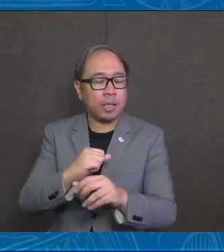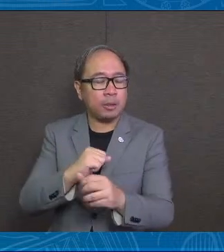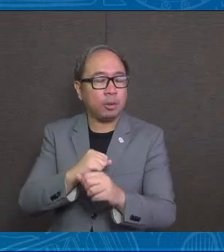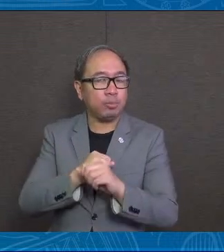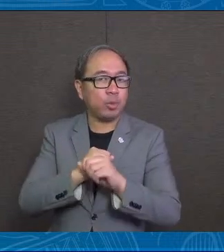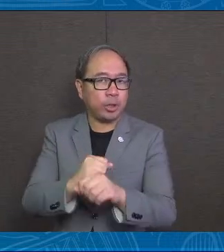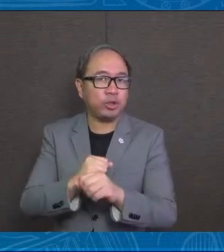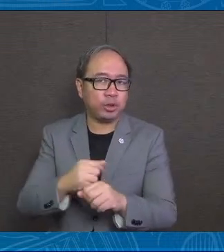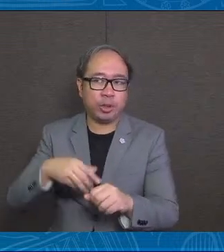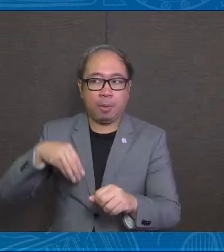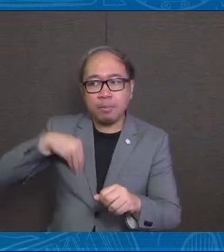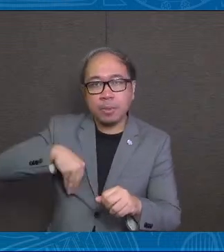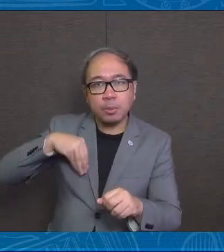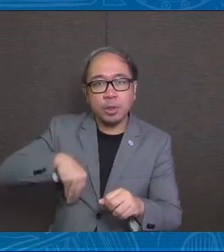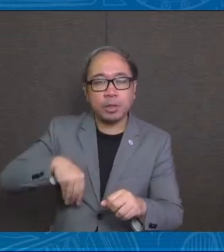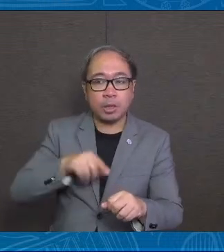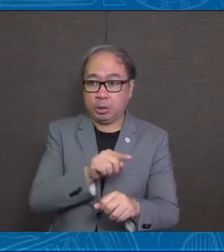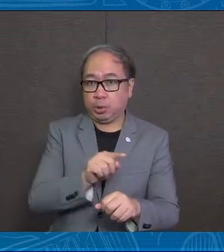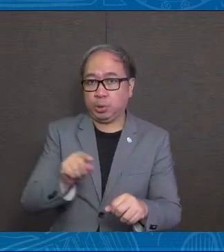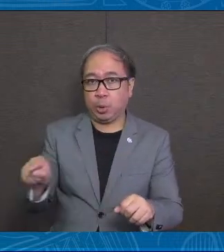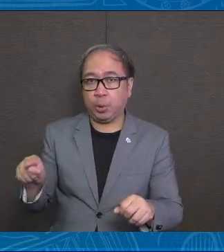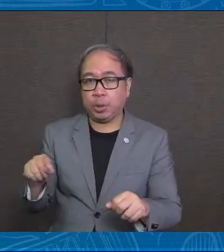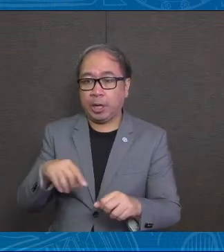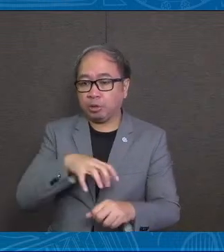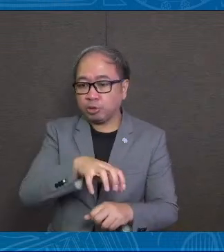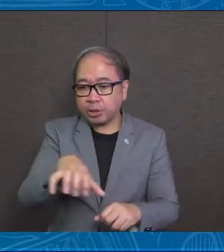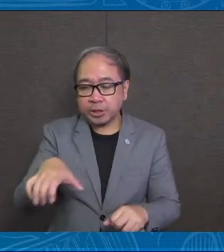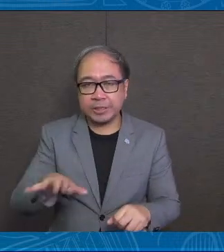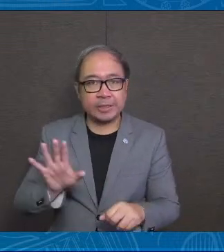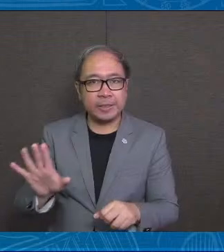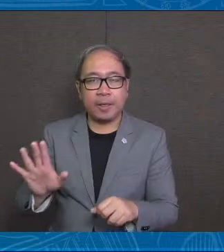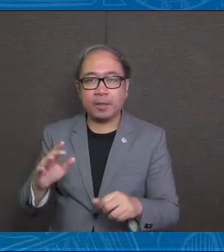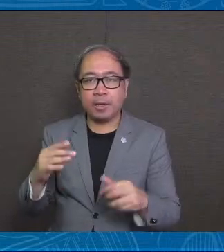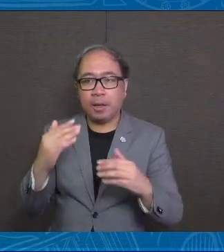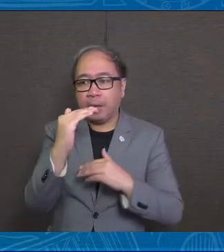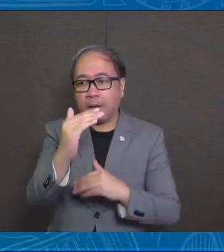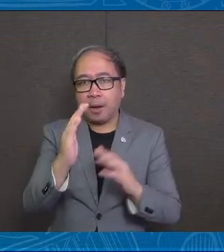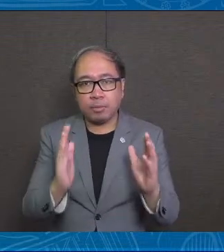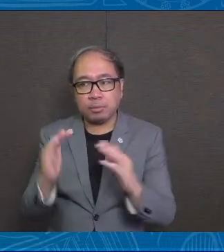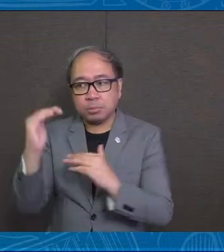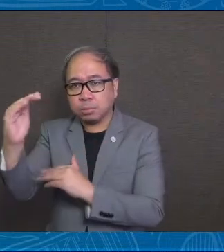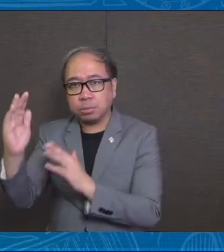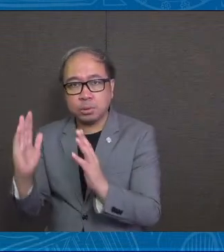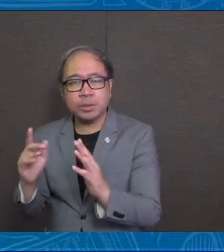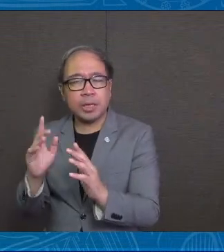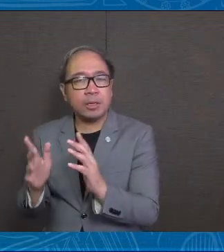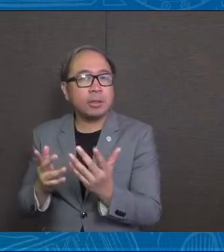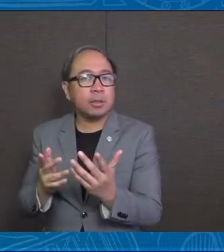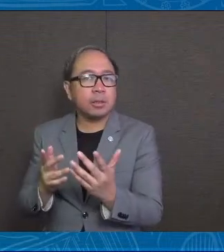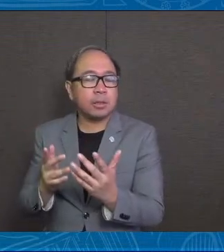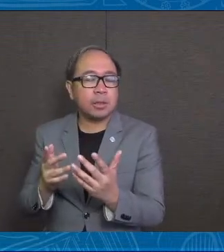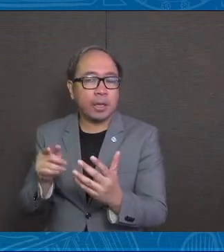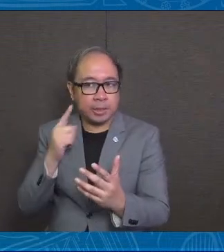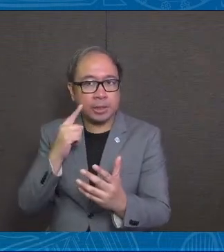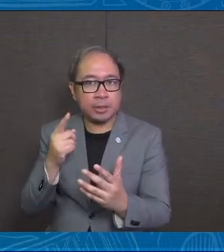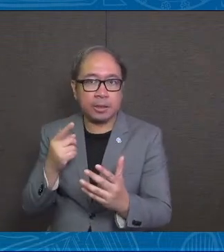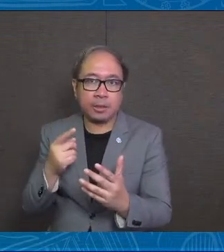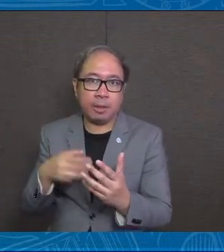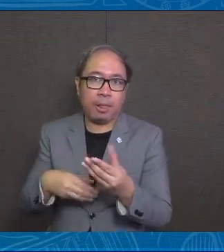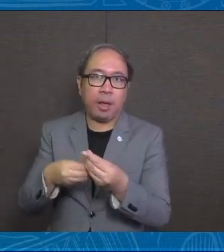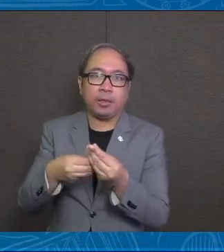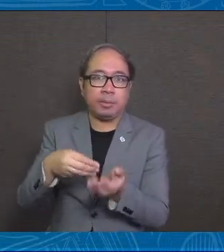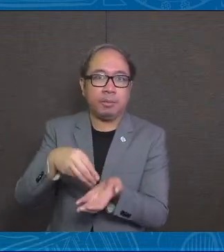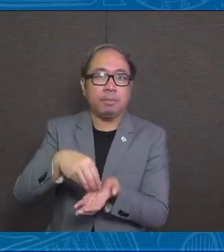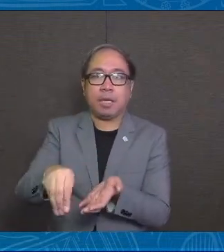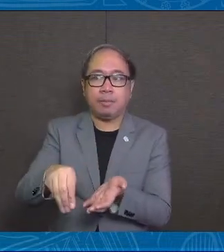protection that countries have within their own frameworks, adaptive social protection is really an additional payment, if you like, in times